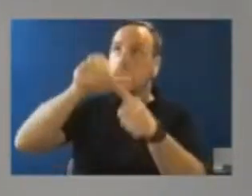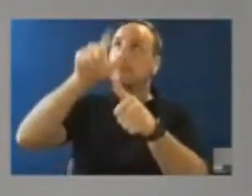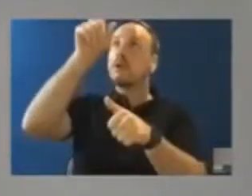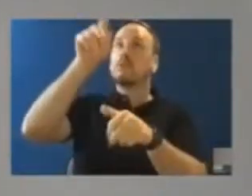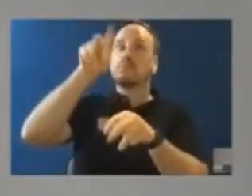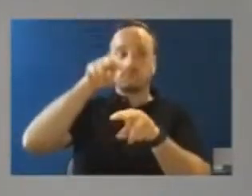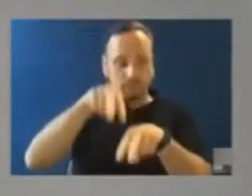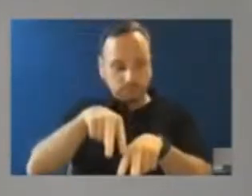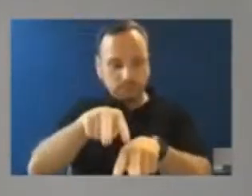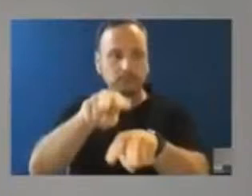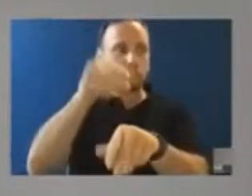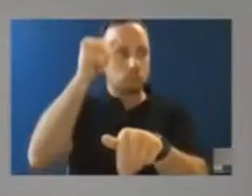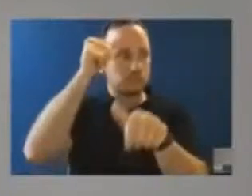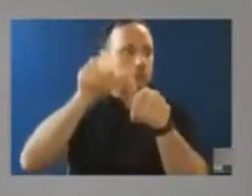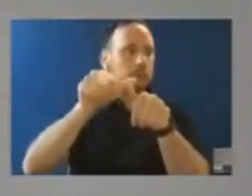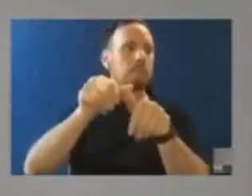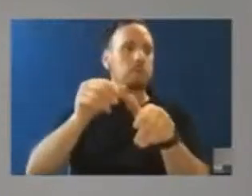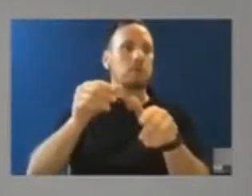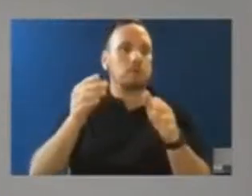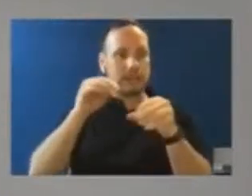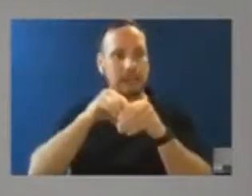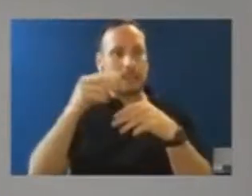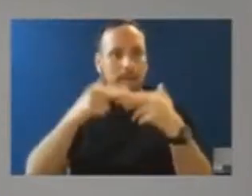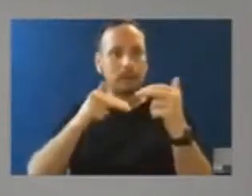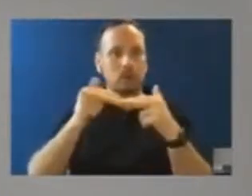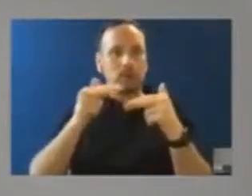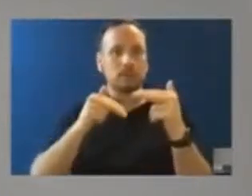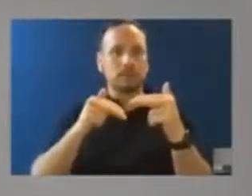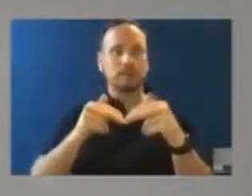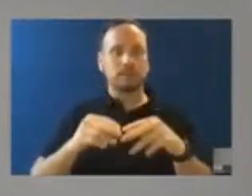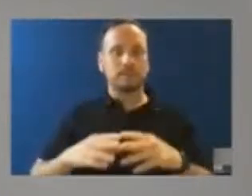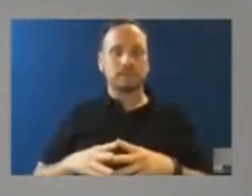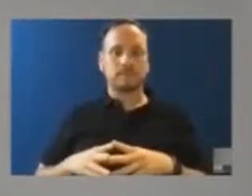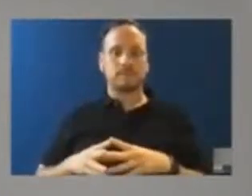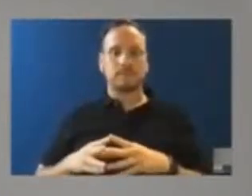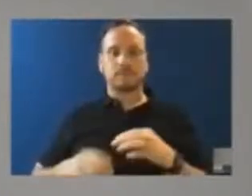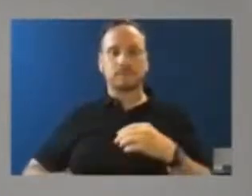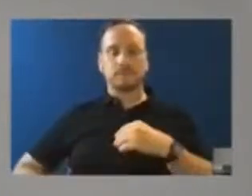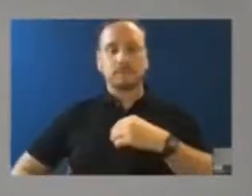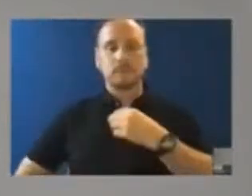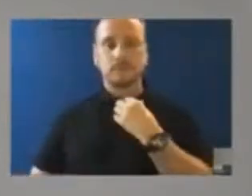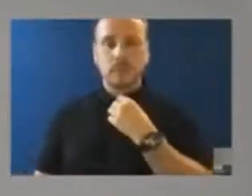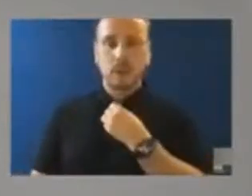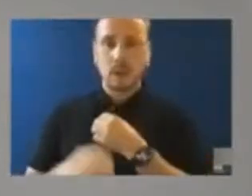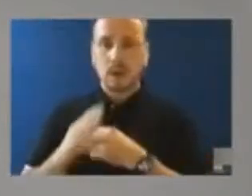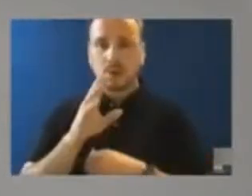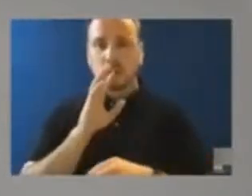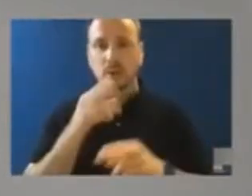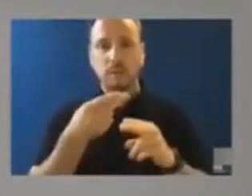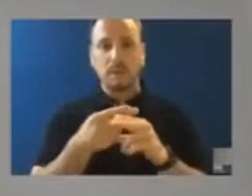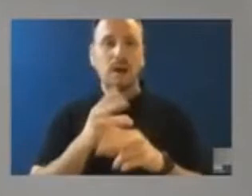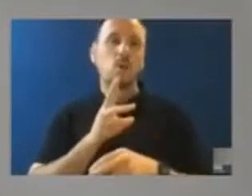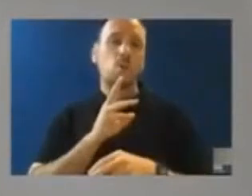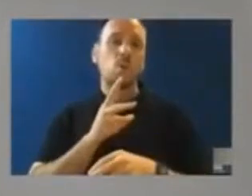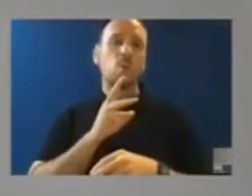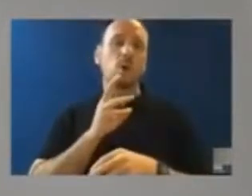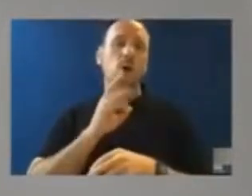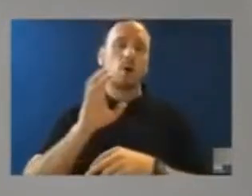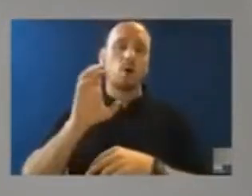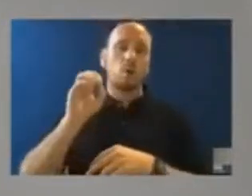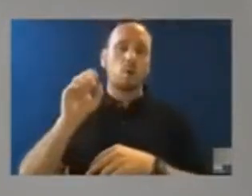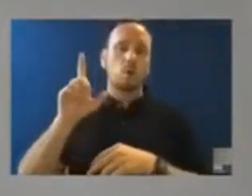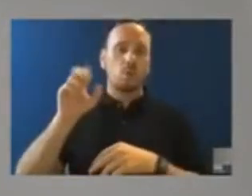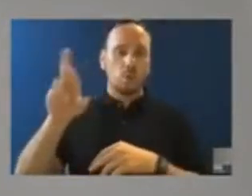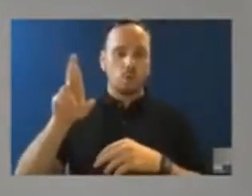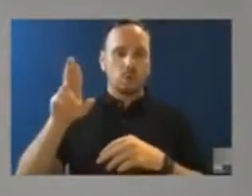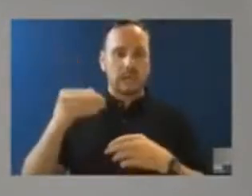our CMS buildings anywhere. We talked about the water coolers, the signage above the water coolers. There is a sign there just to remind